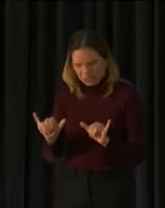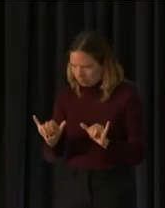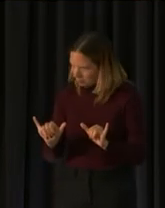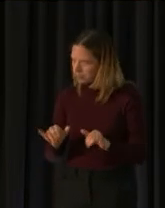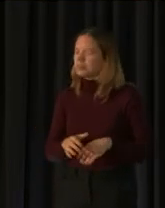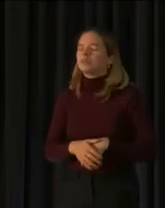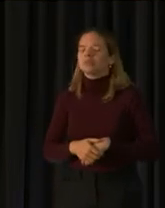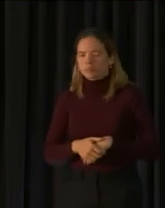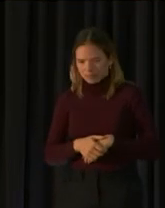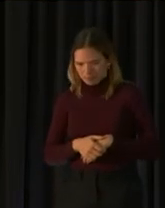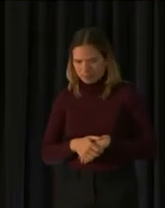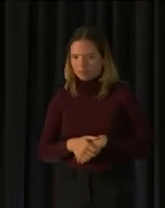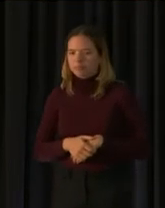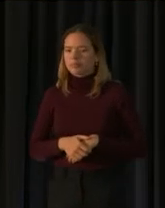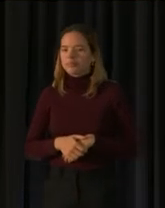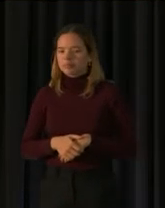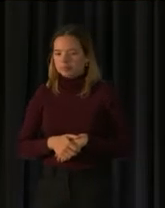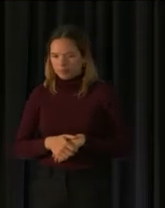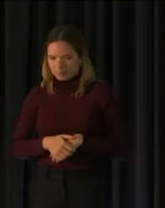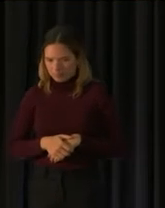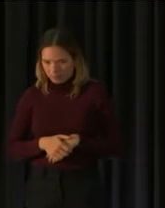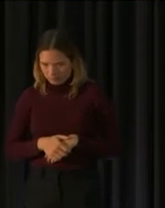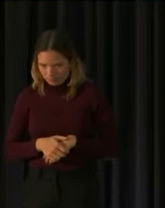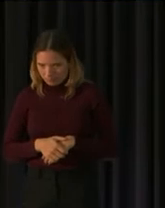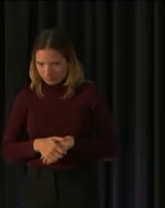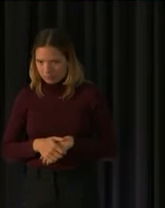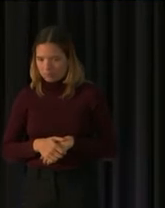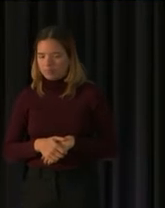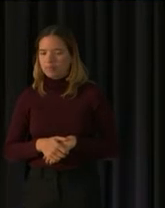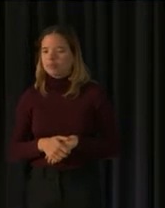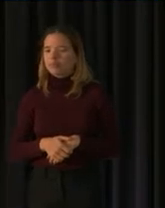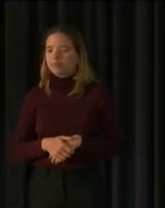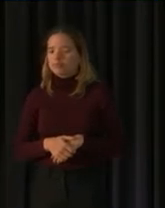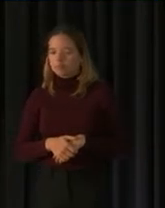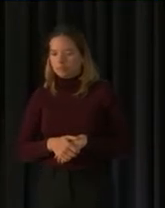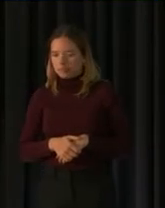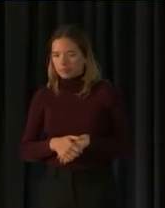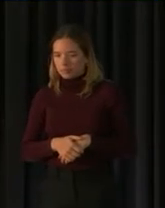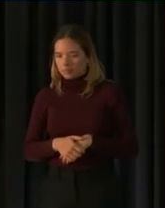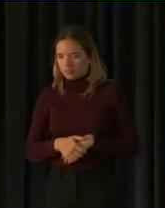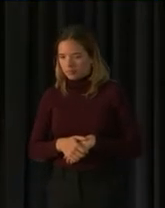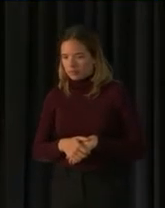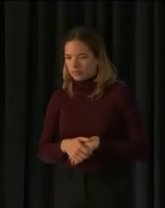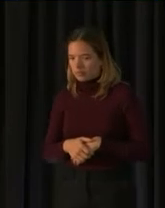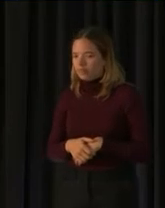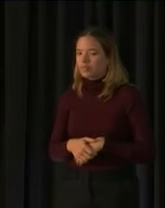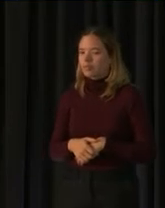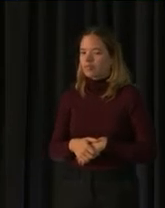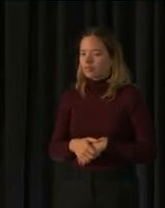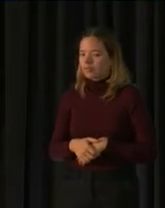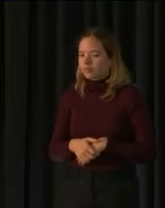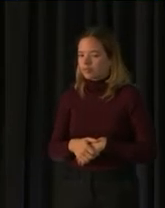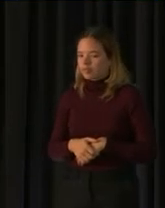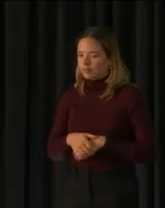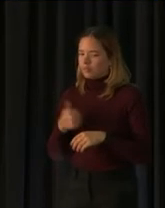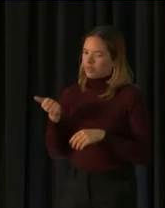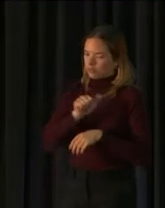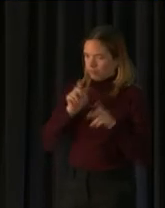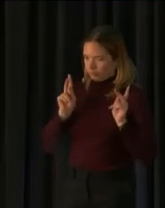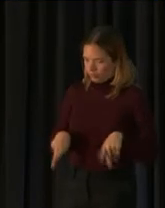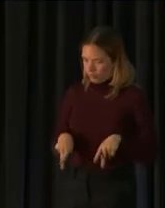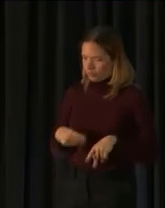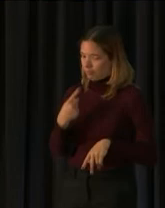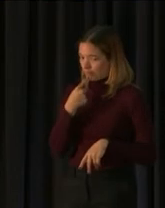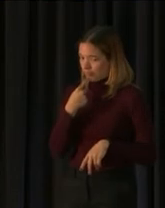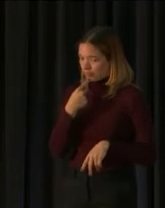Thanks, Cynthia. Okay, outdoor learning. So this past May and June, all schools had the opportunity to procure